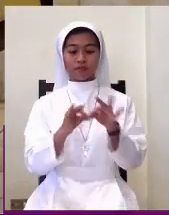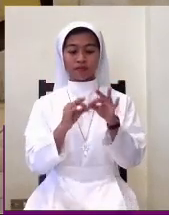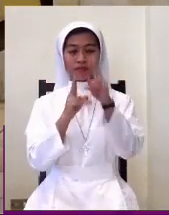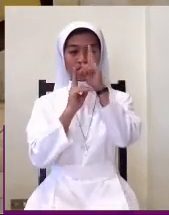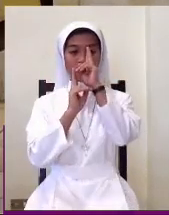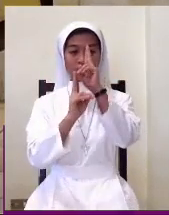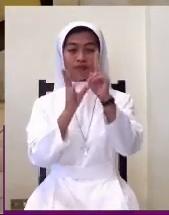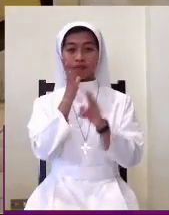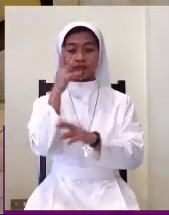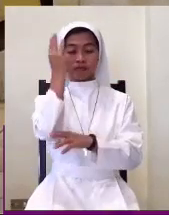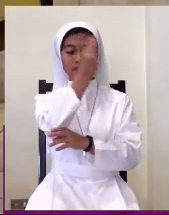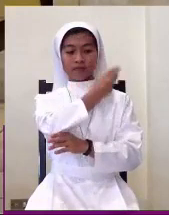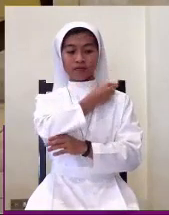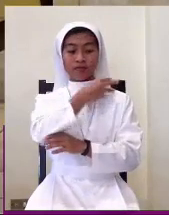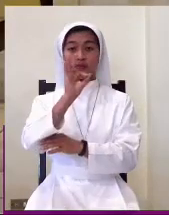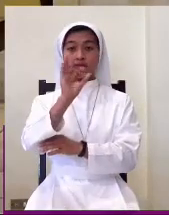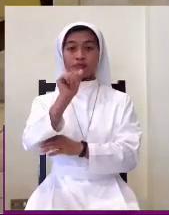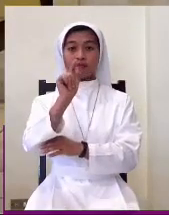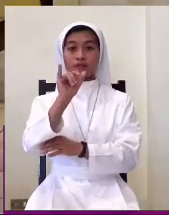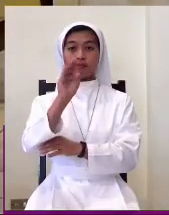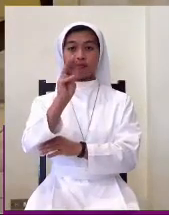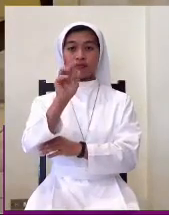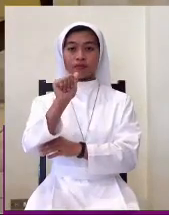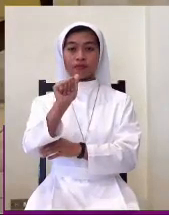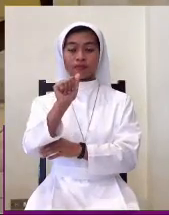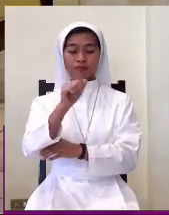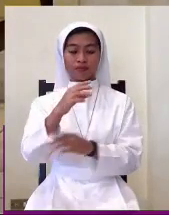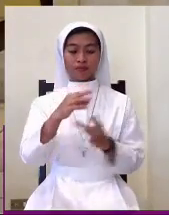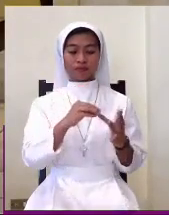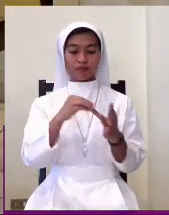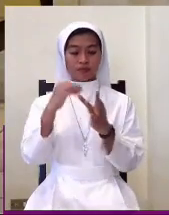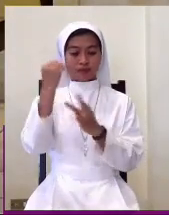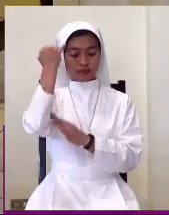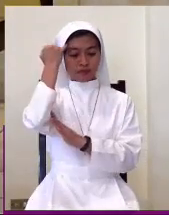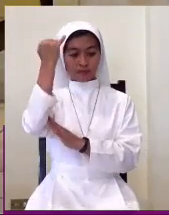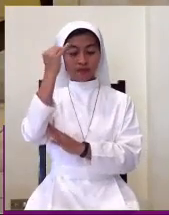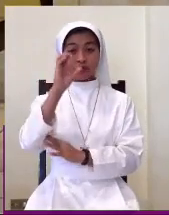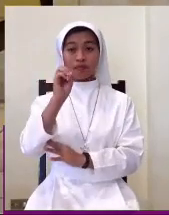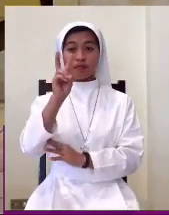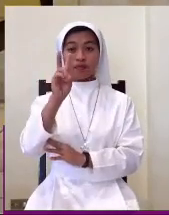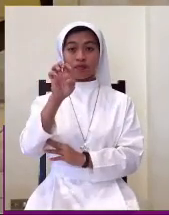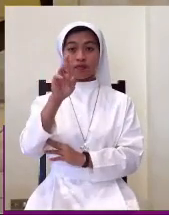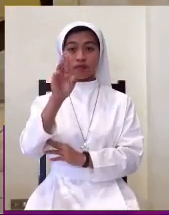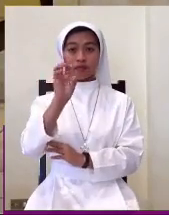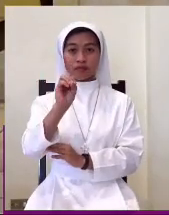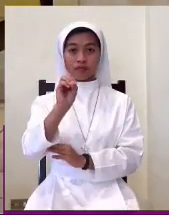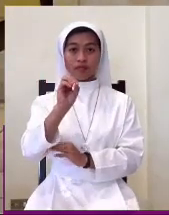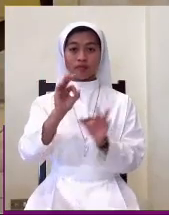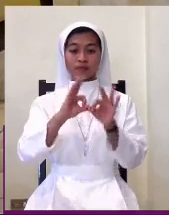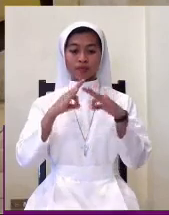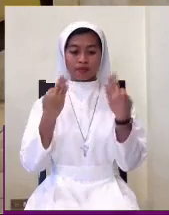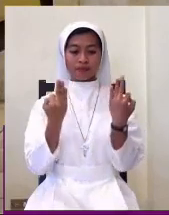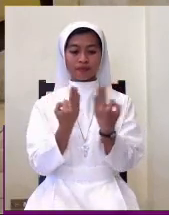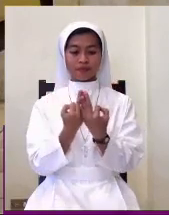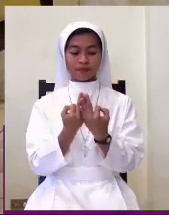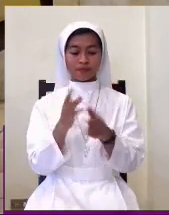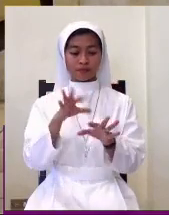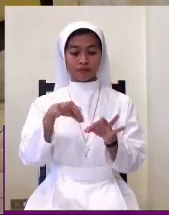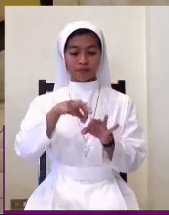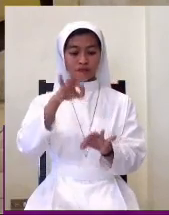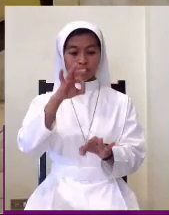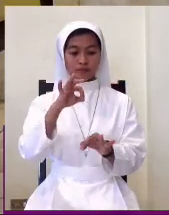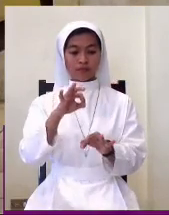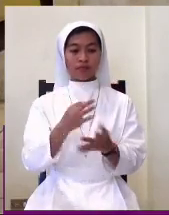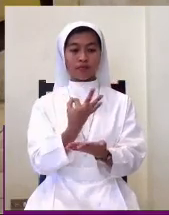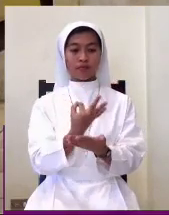Lady of Fatima, special intention of Ivero and the Madura family, for spiritual and financial success